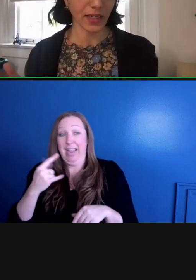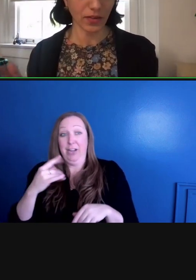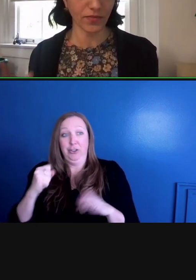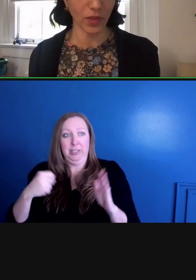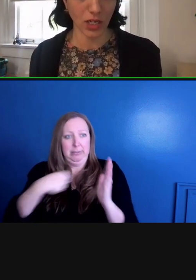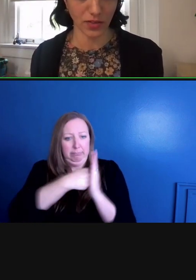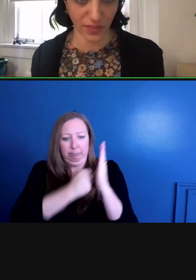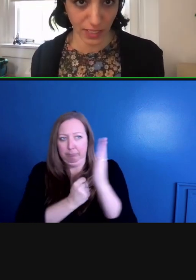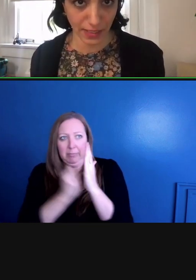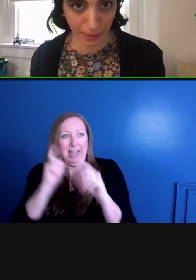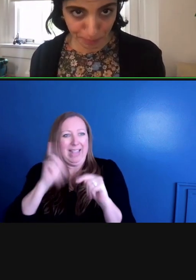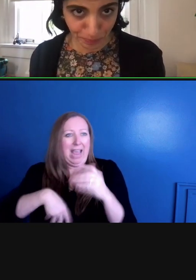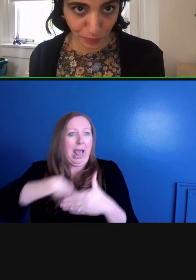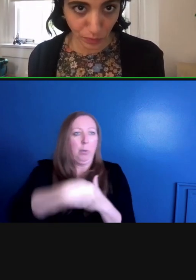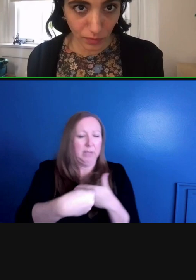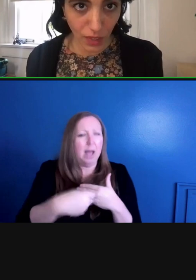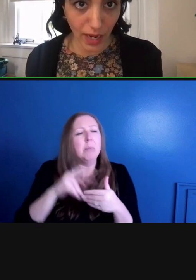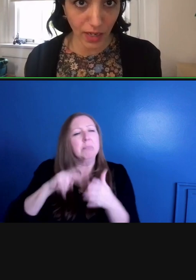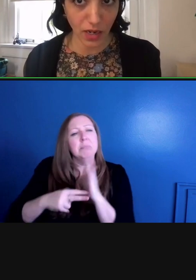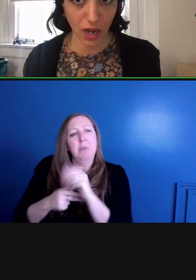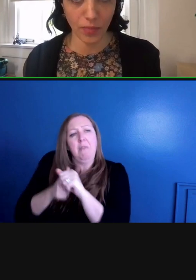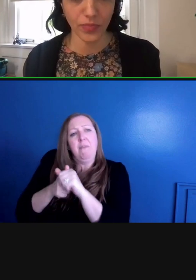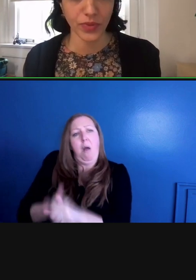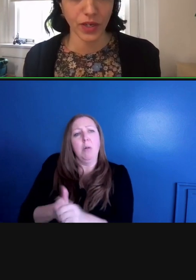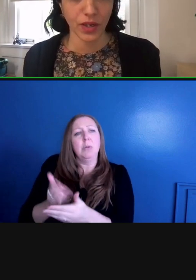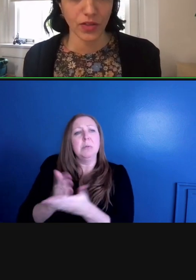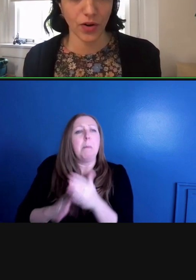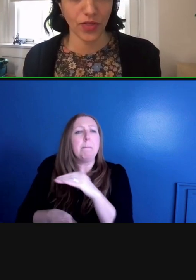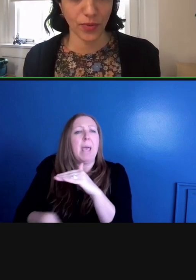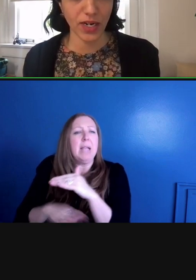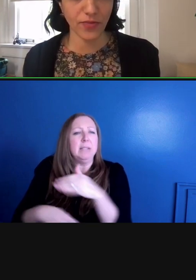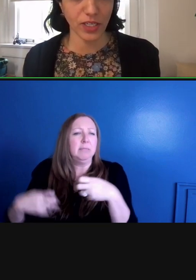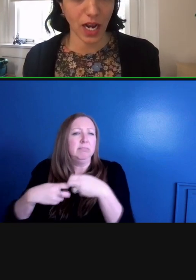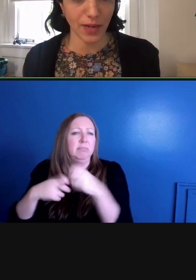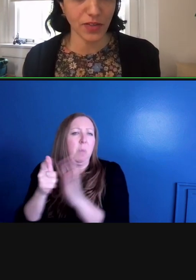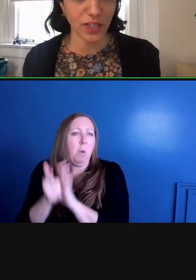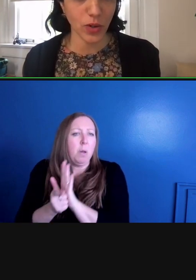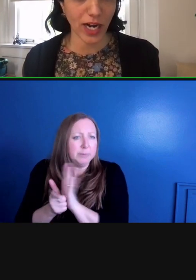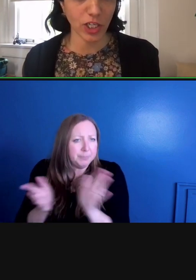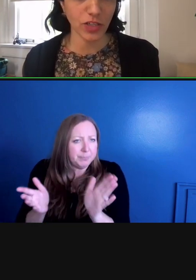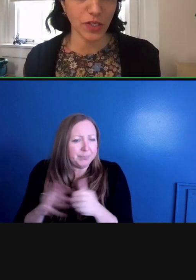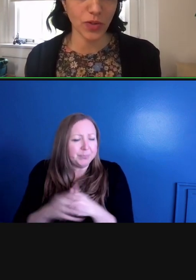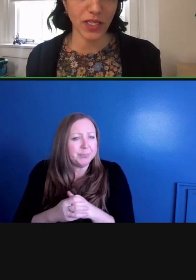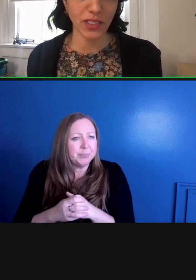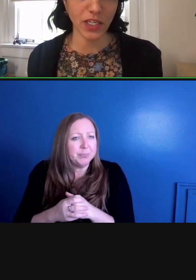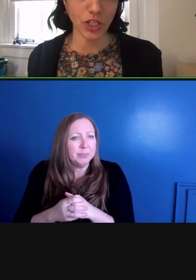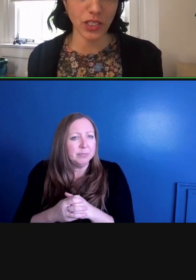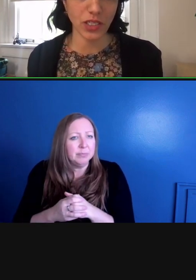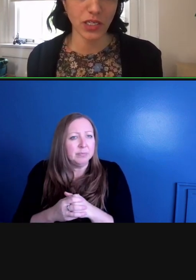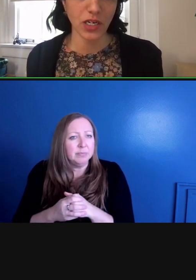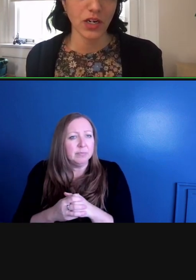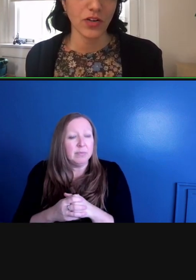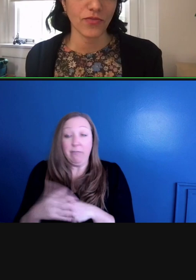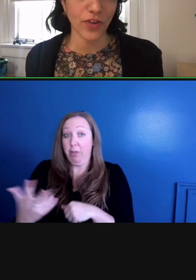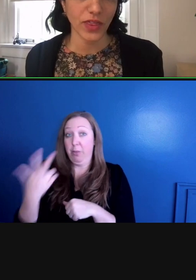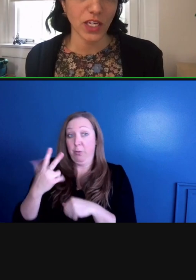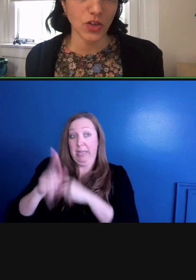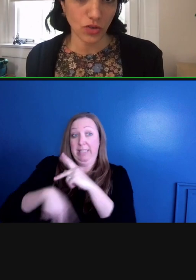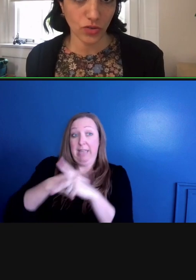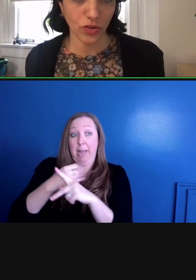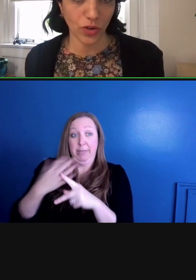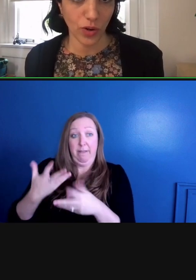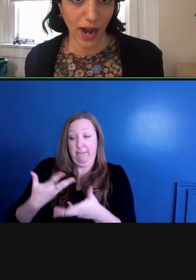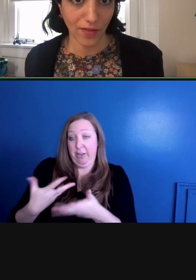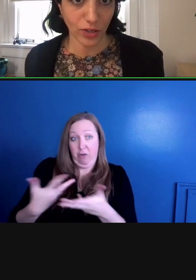some basic laws of physics. And there are 3 different types of interactions between these agents: